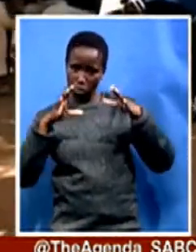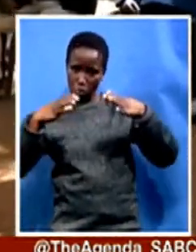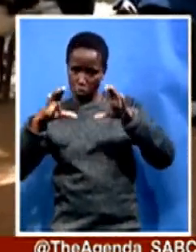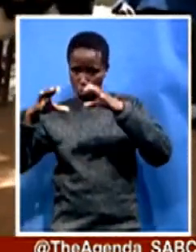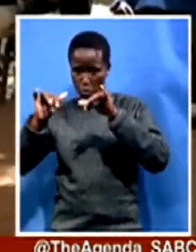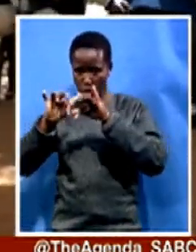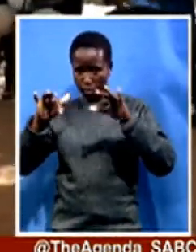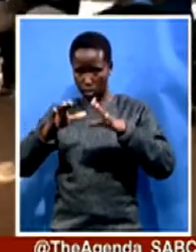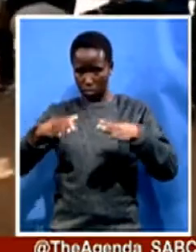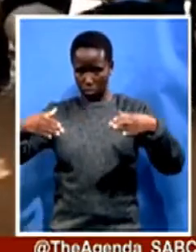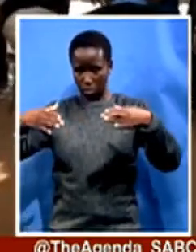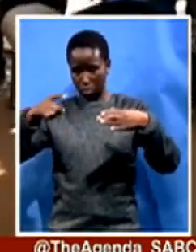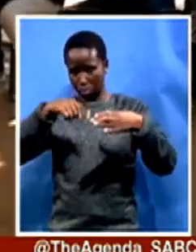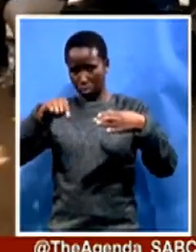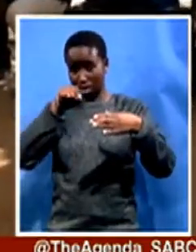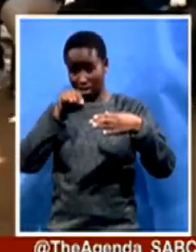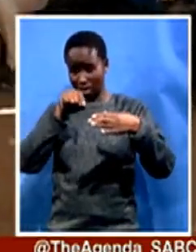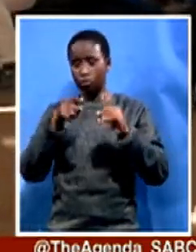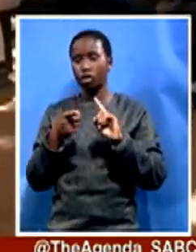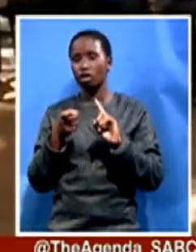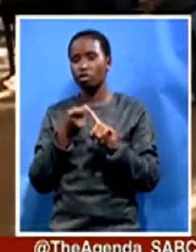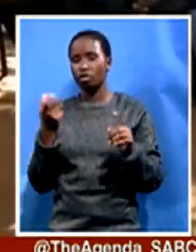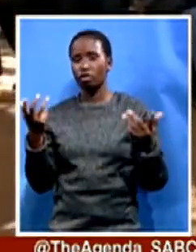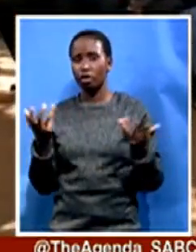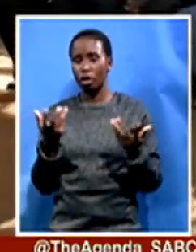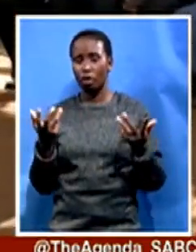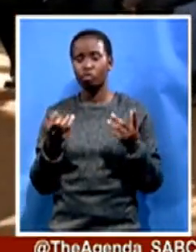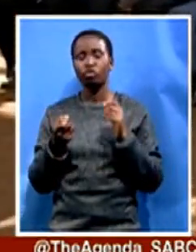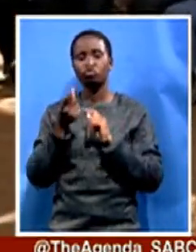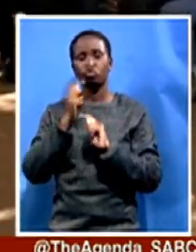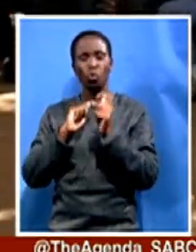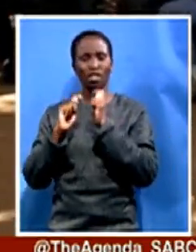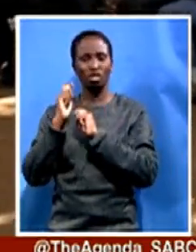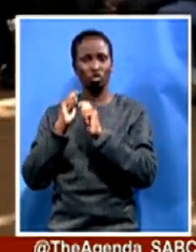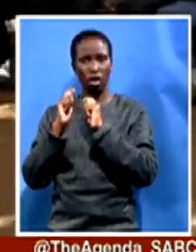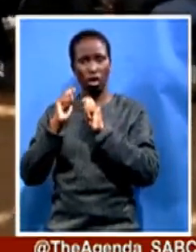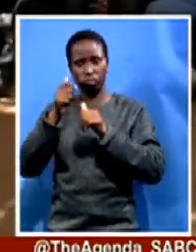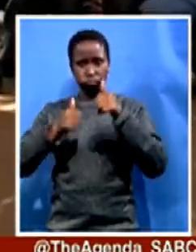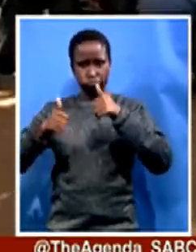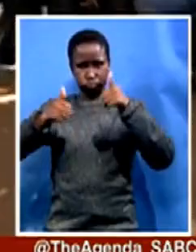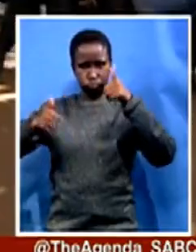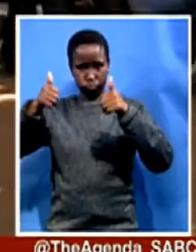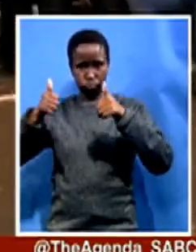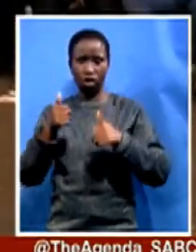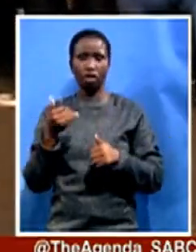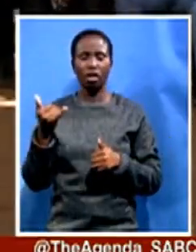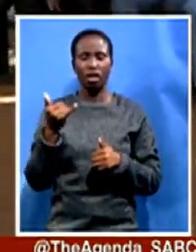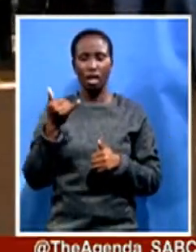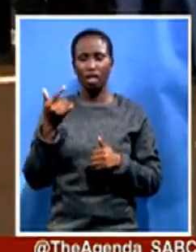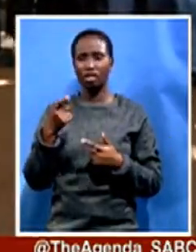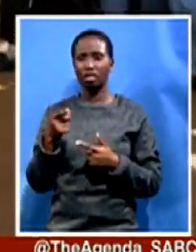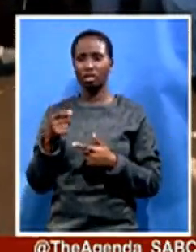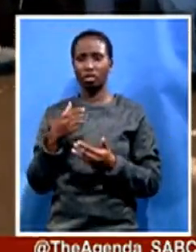from the traditional authorities such as their izindunas and amakhosi, also gathered here to